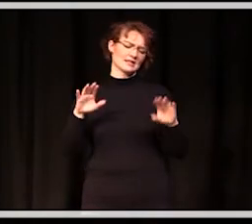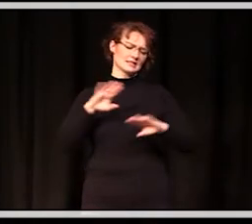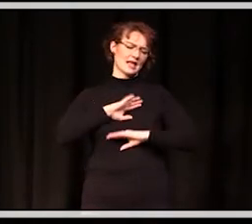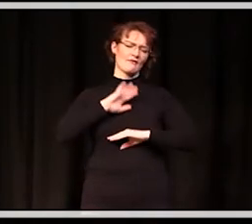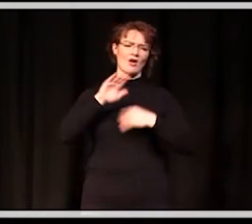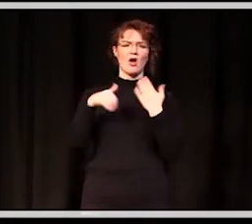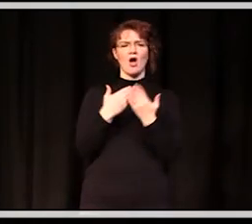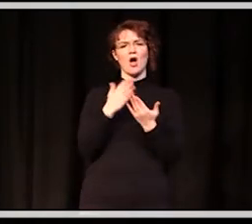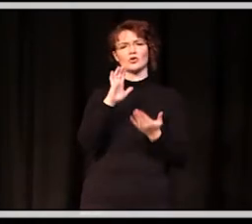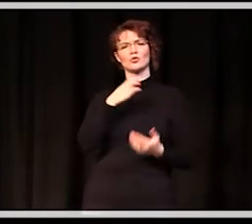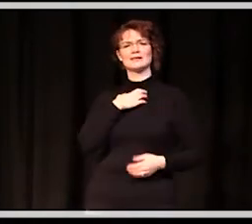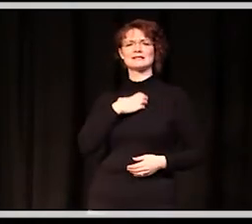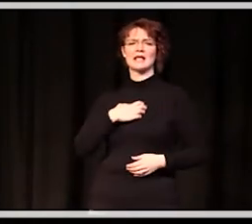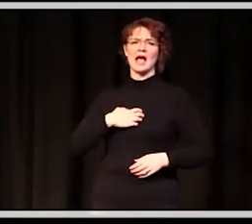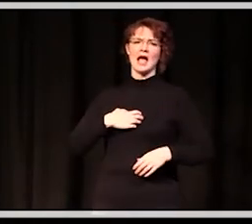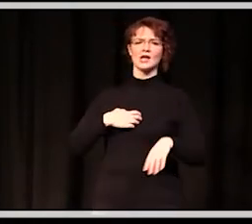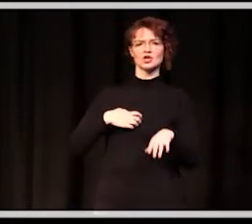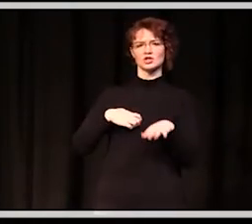your desires.